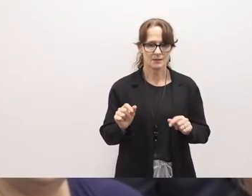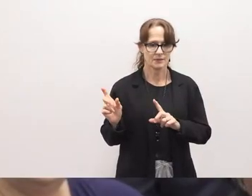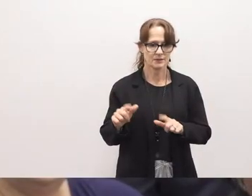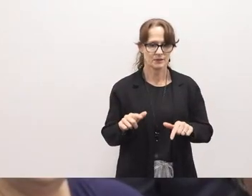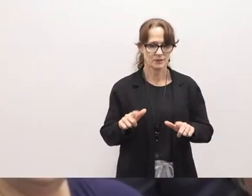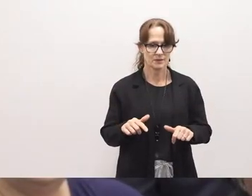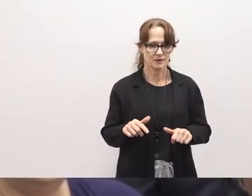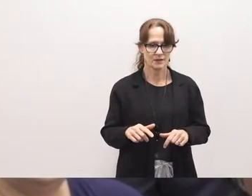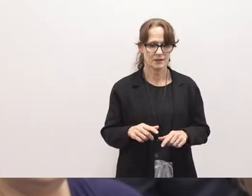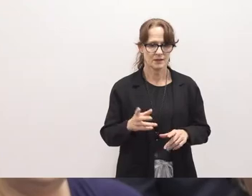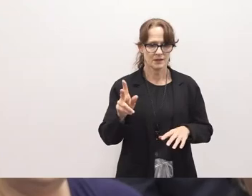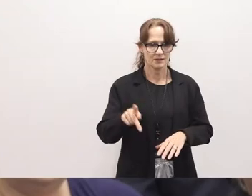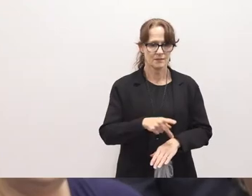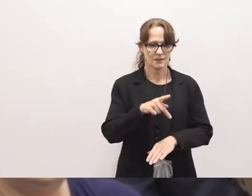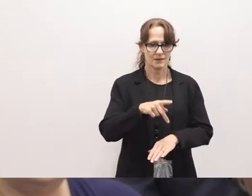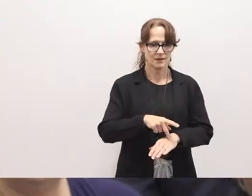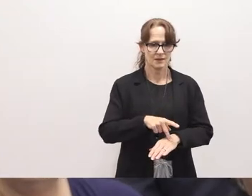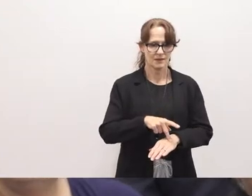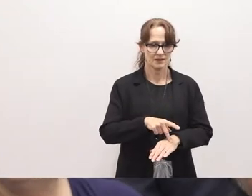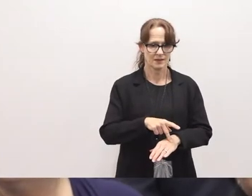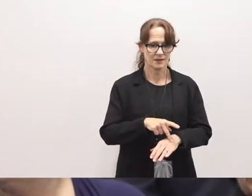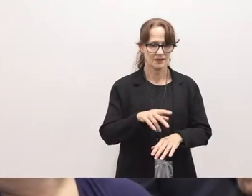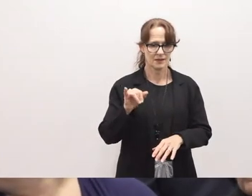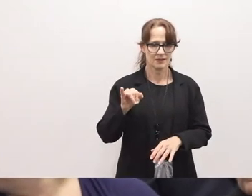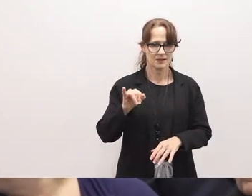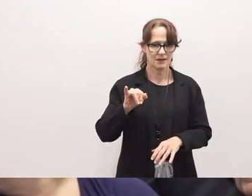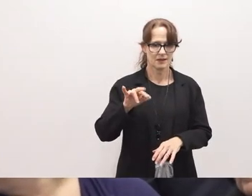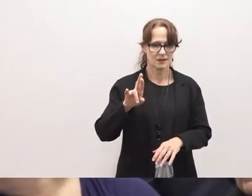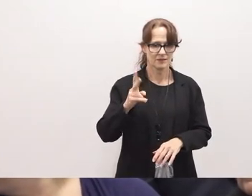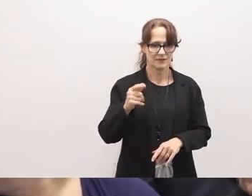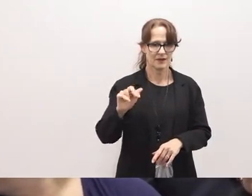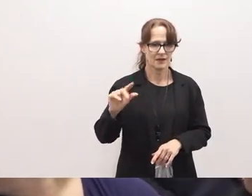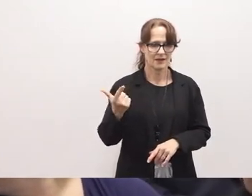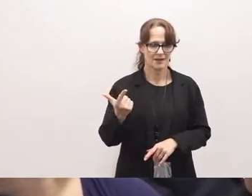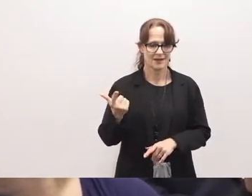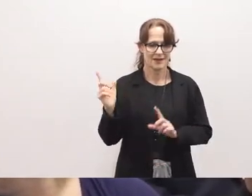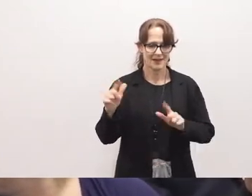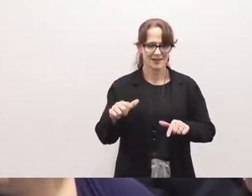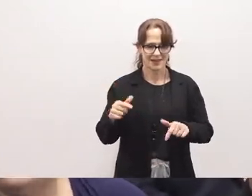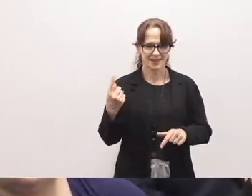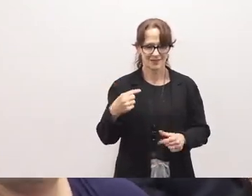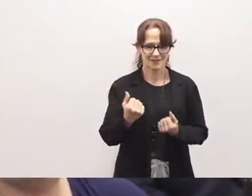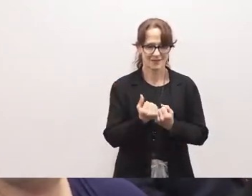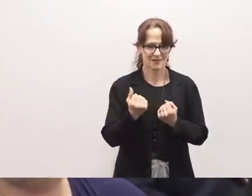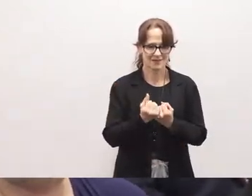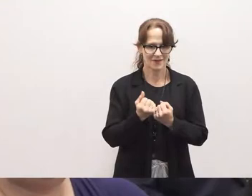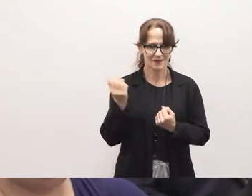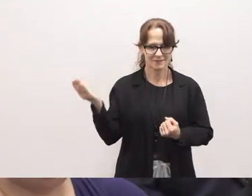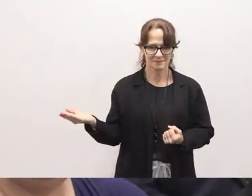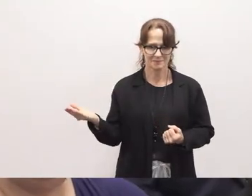but my principal, Ms. Irving, was able to attend as support.